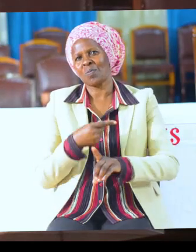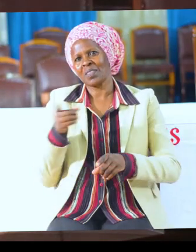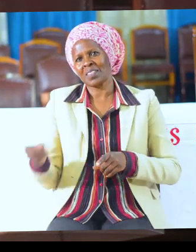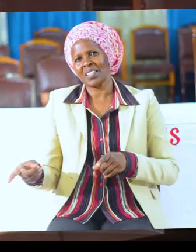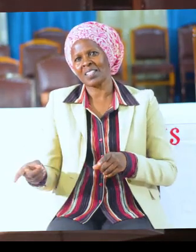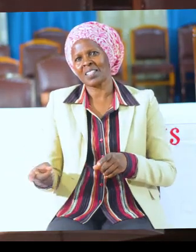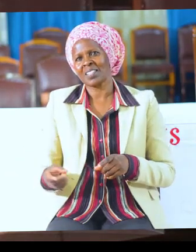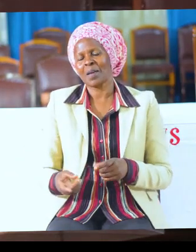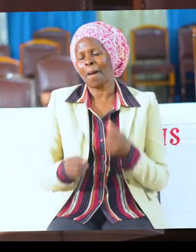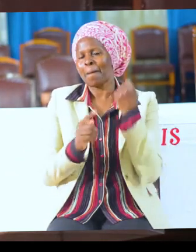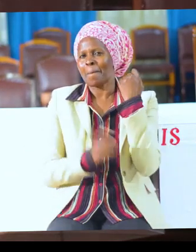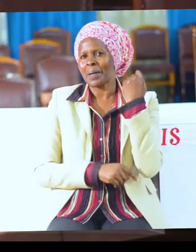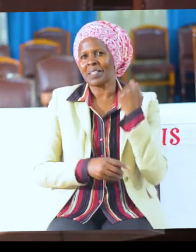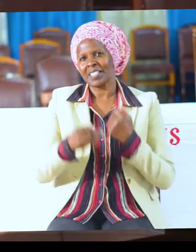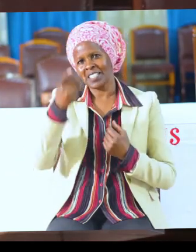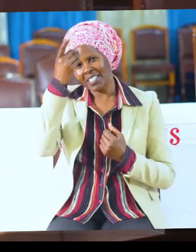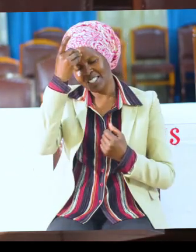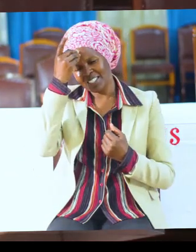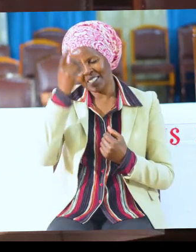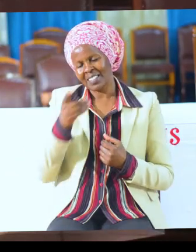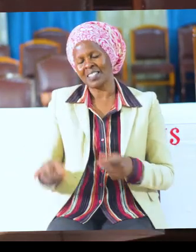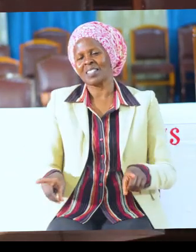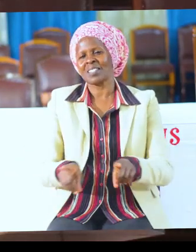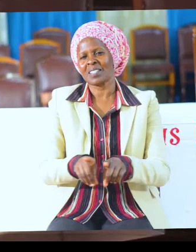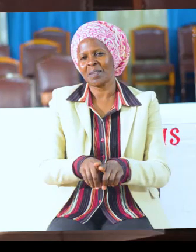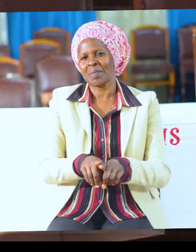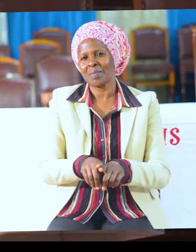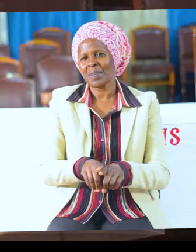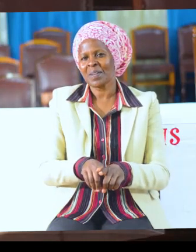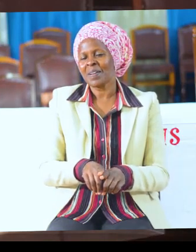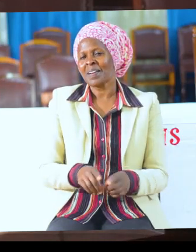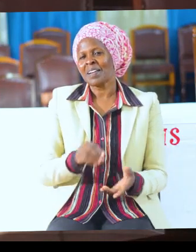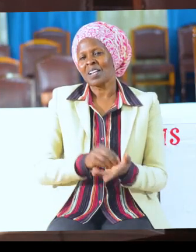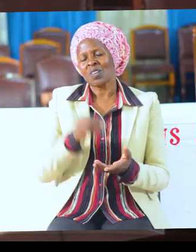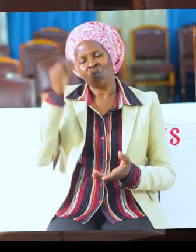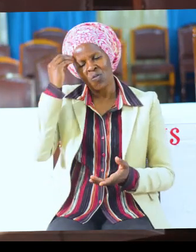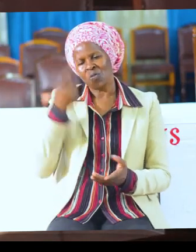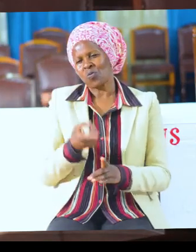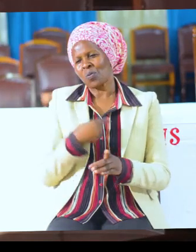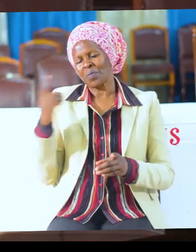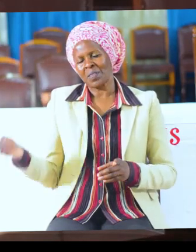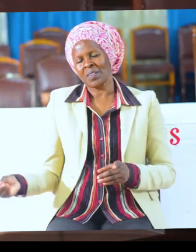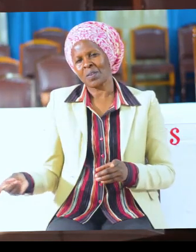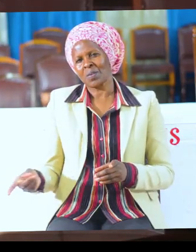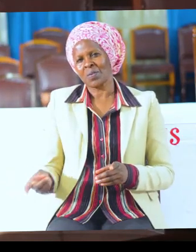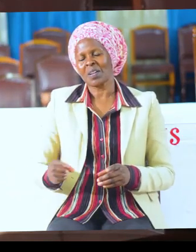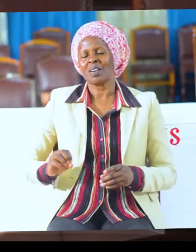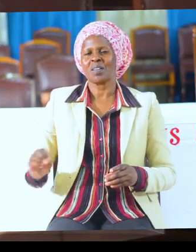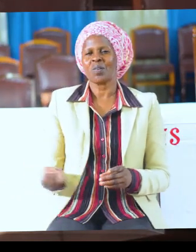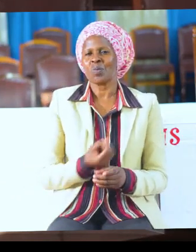you know, the deadly diseases? And in the same way, learning from him, if you look at our